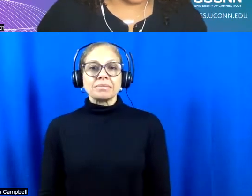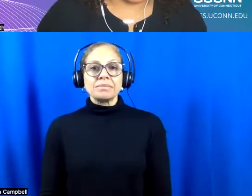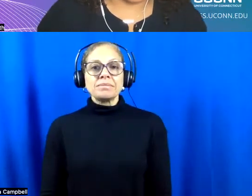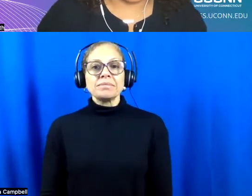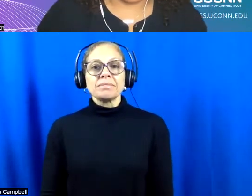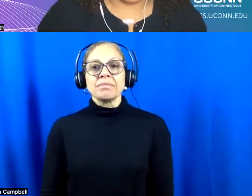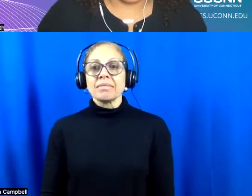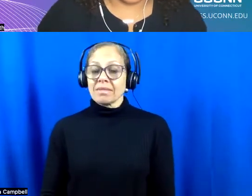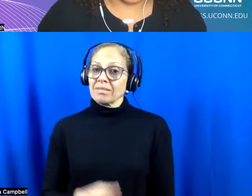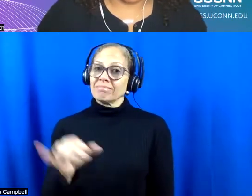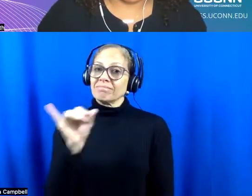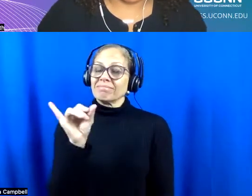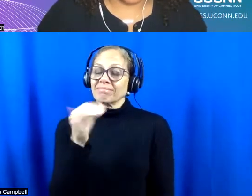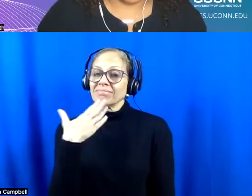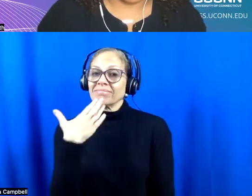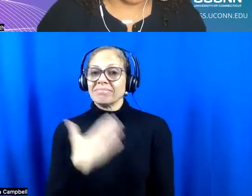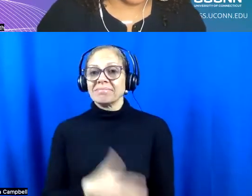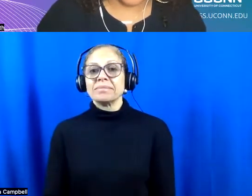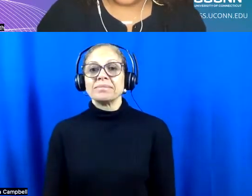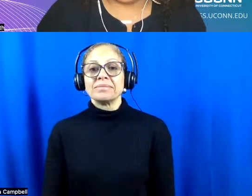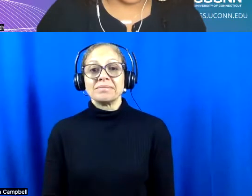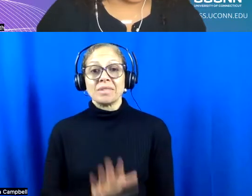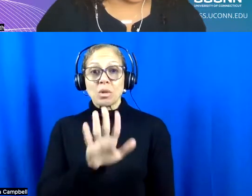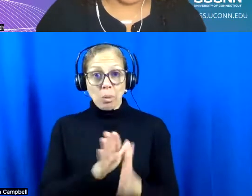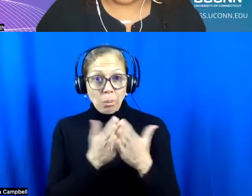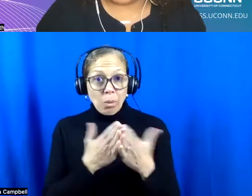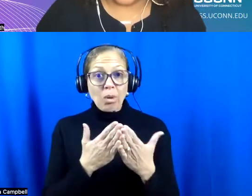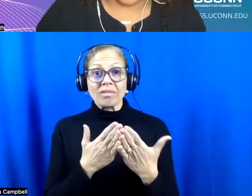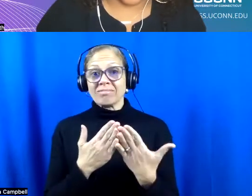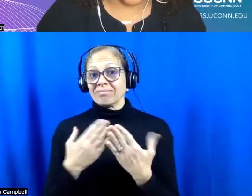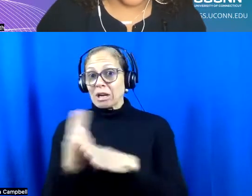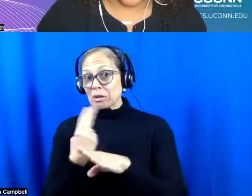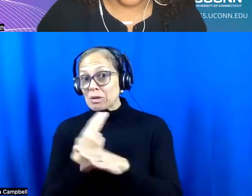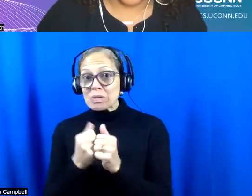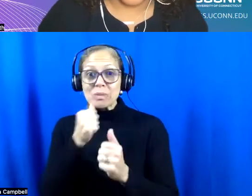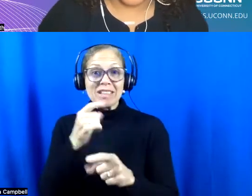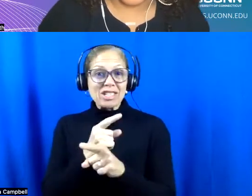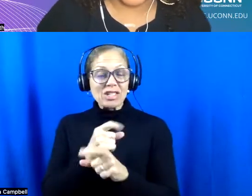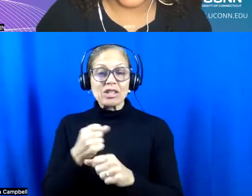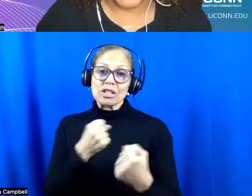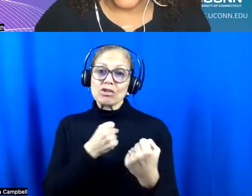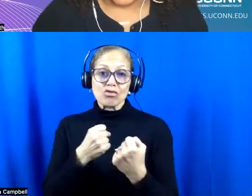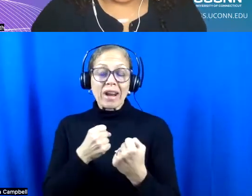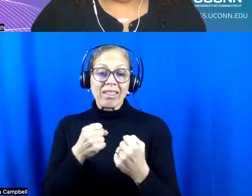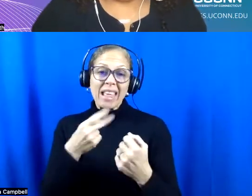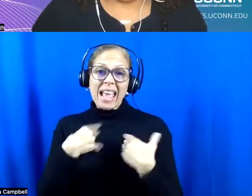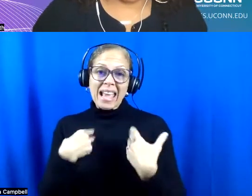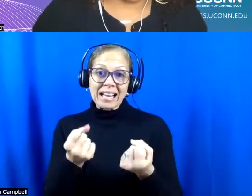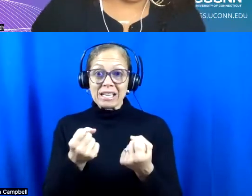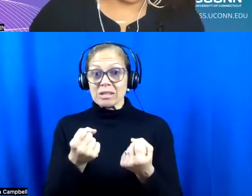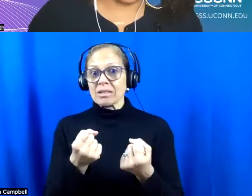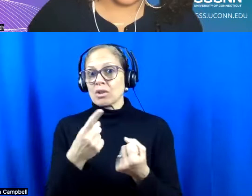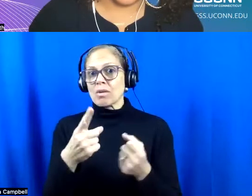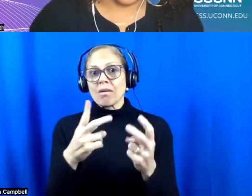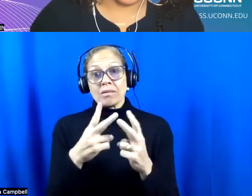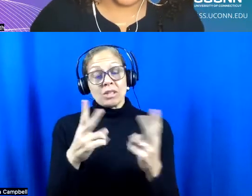And ditto to that. I have your book. We use your book within Sisters in Strength Healing Circles. So you are very